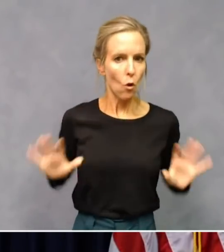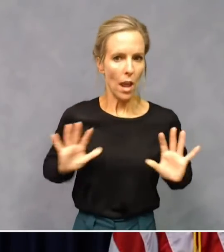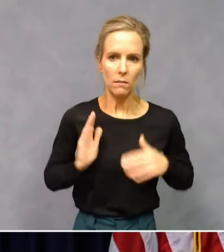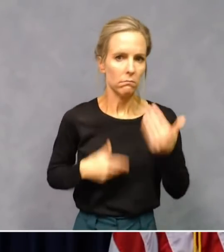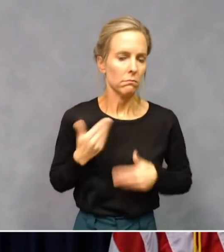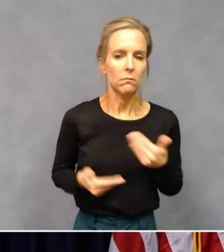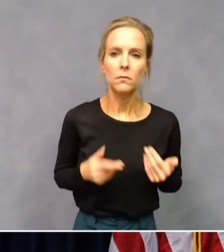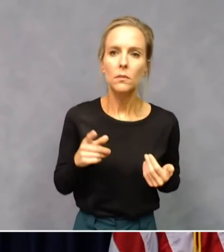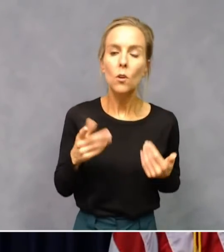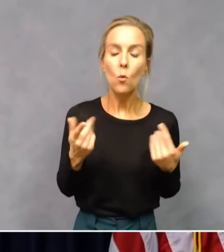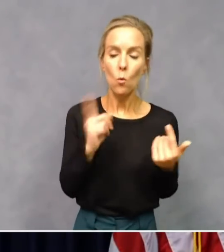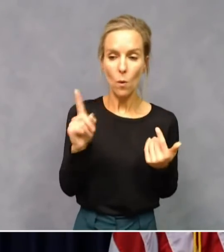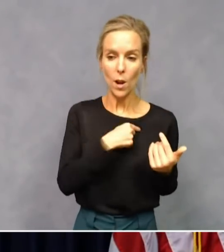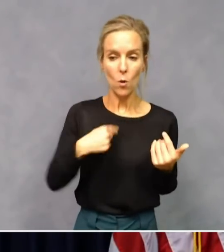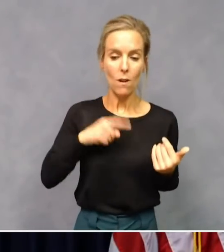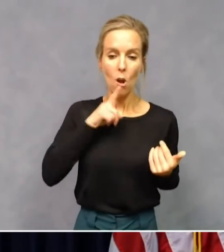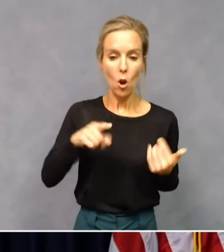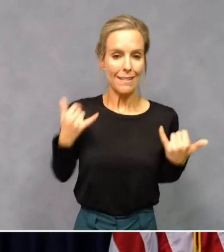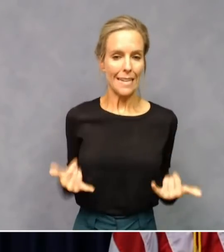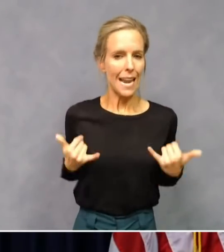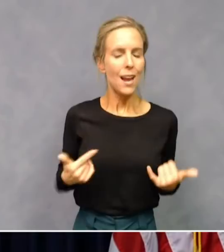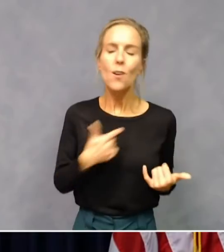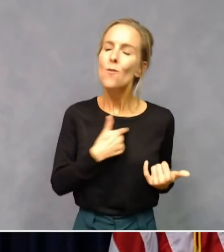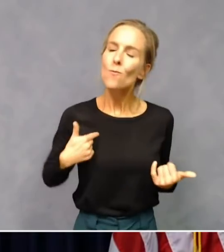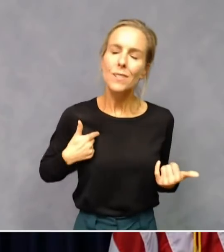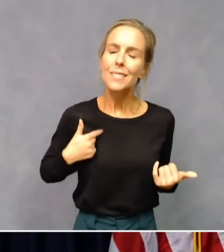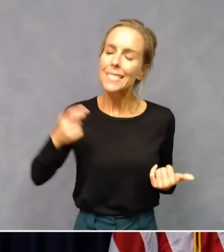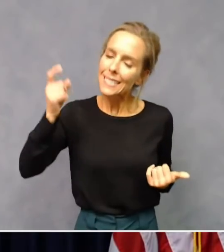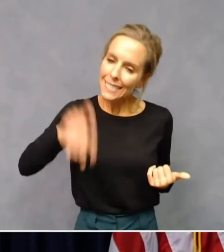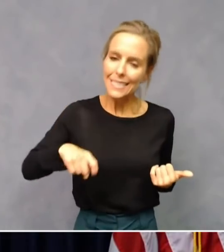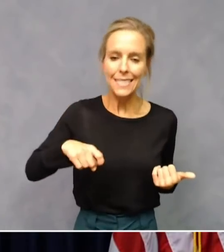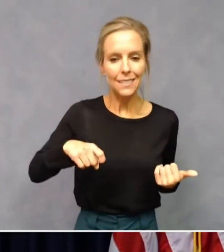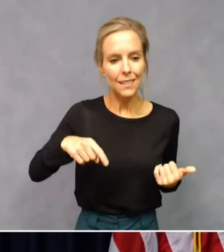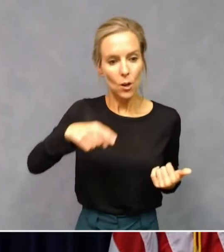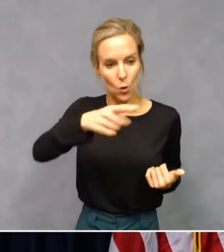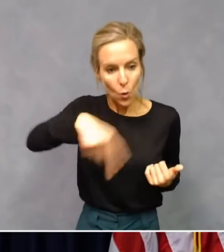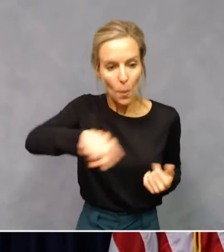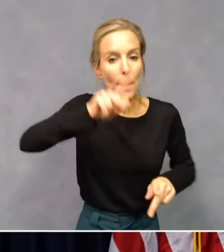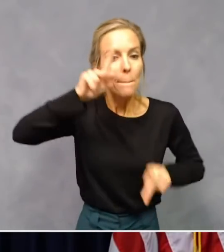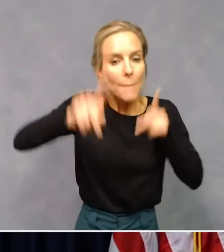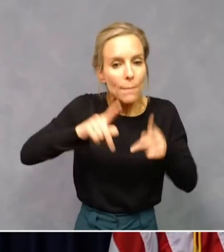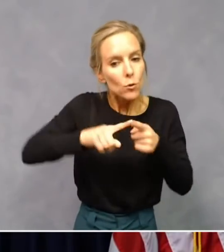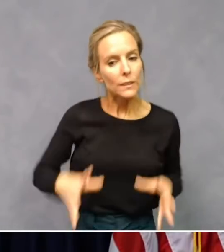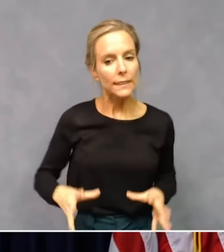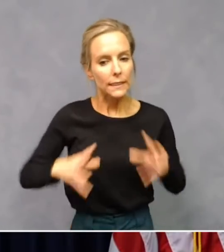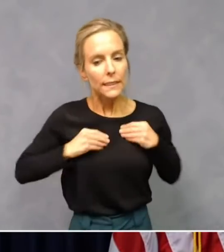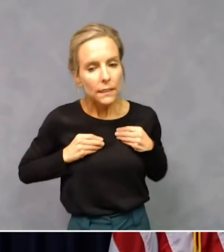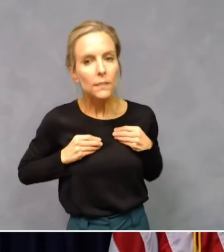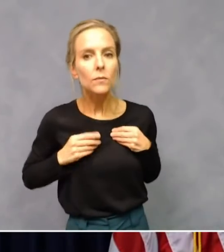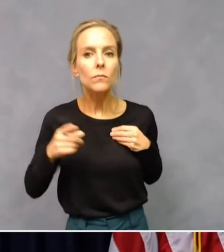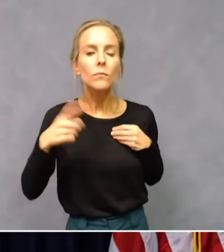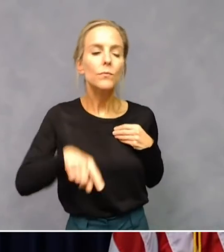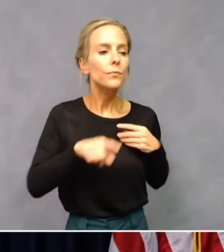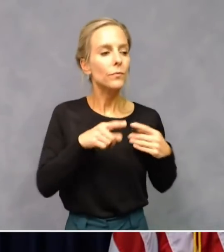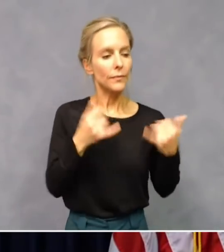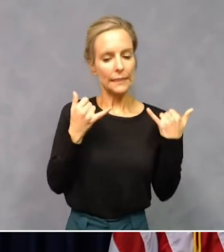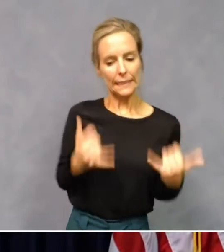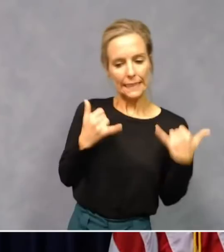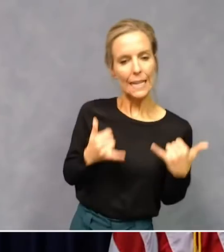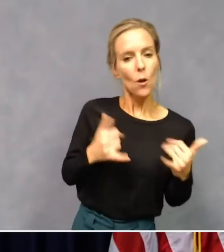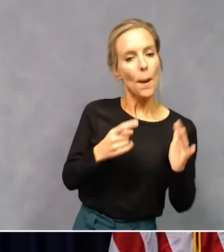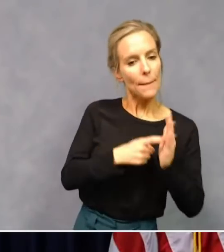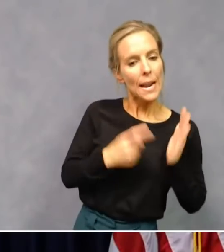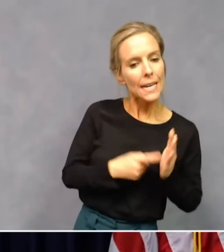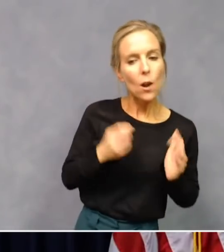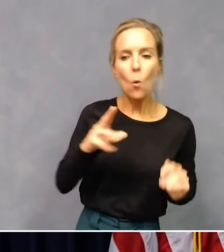right now is we've got to get more buy-in from people for current mandates or later ones to work. But if